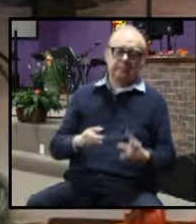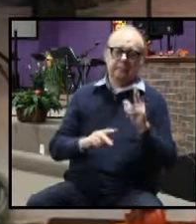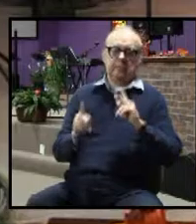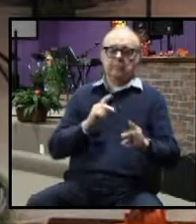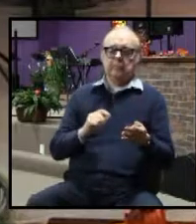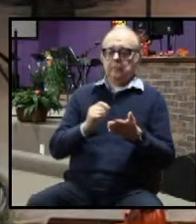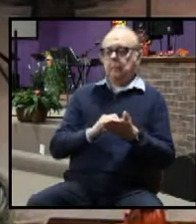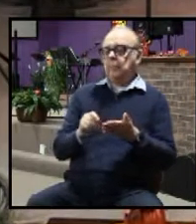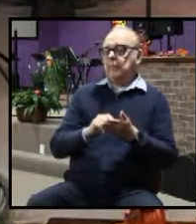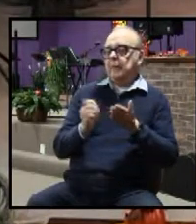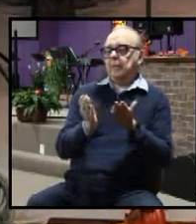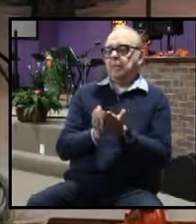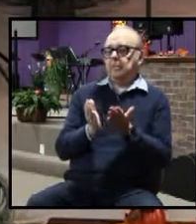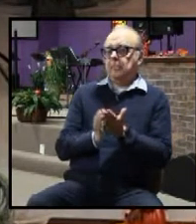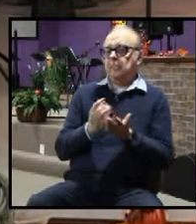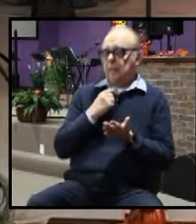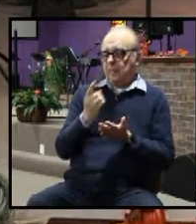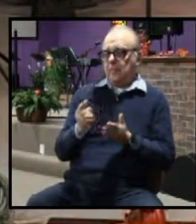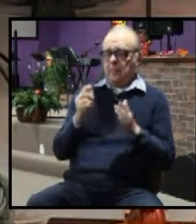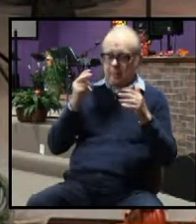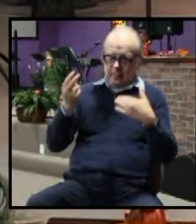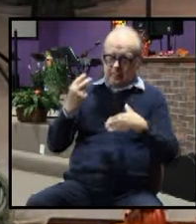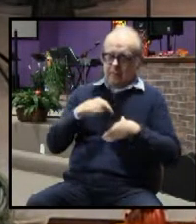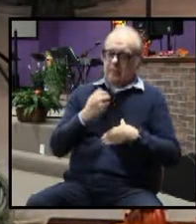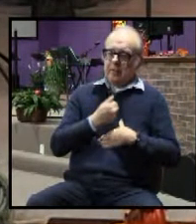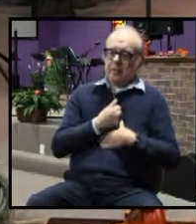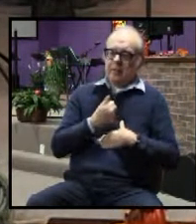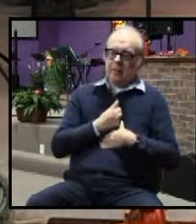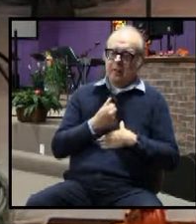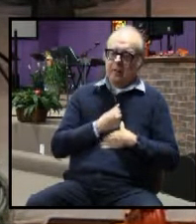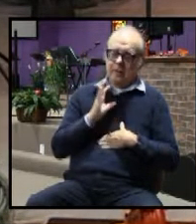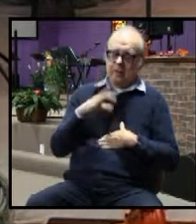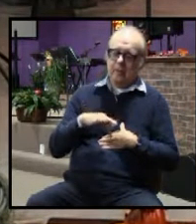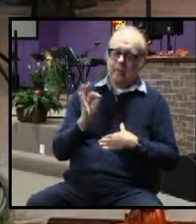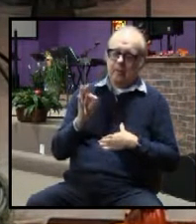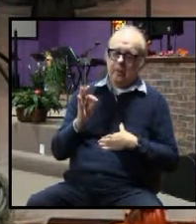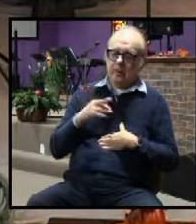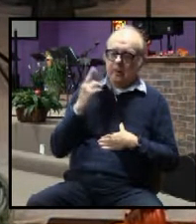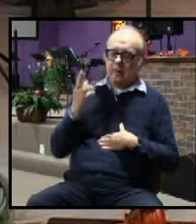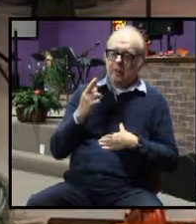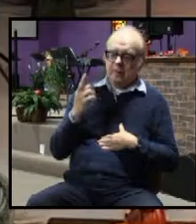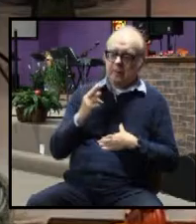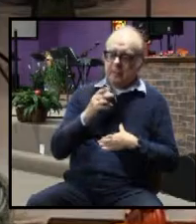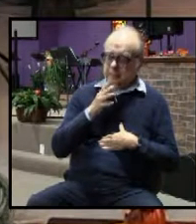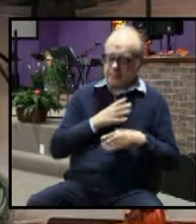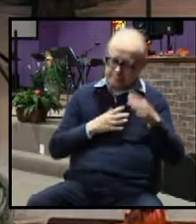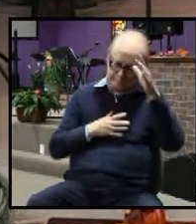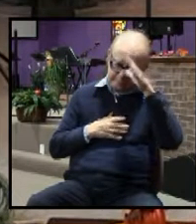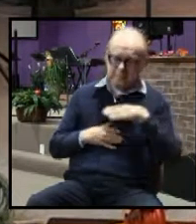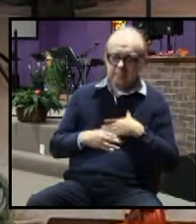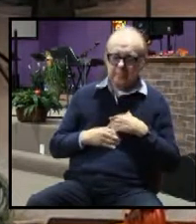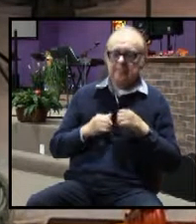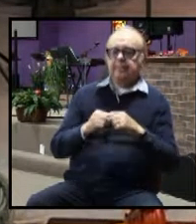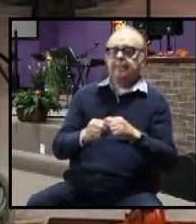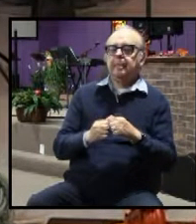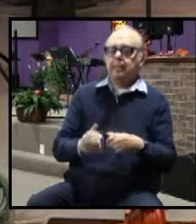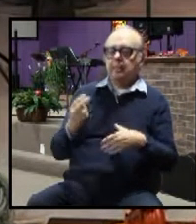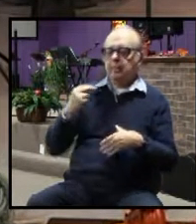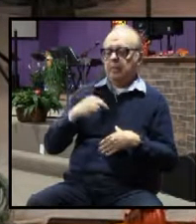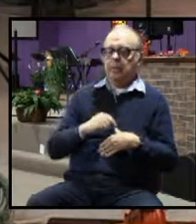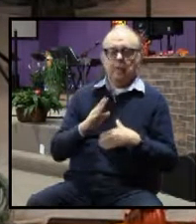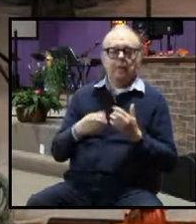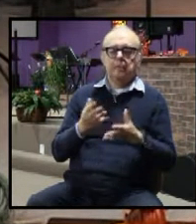All of these people that write these books that tell you to look inside yourself and you will find your purpose. Ladies and gentlemen, you can continue